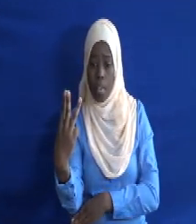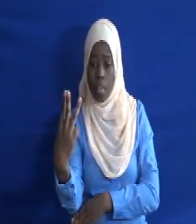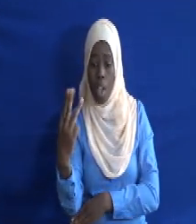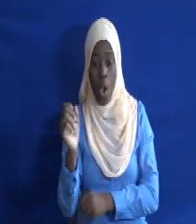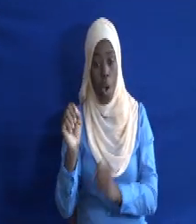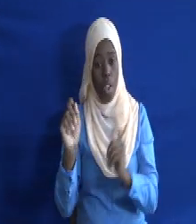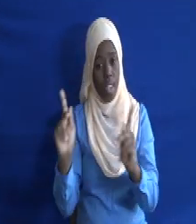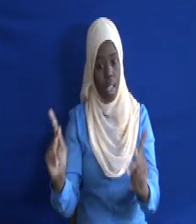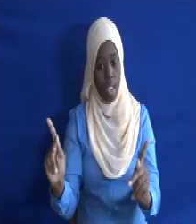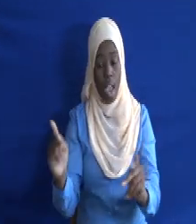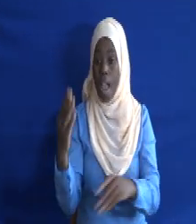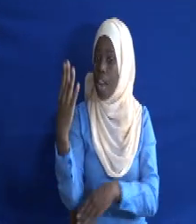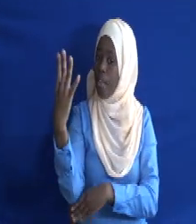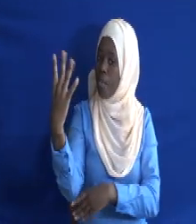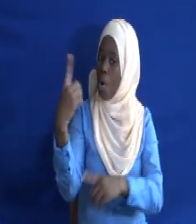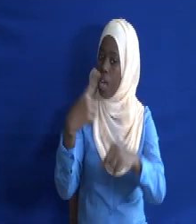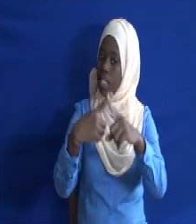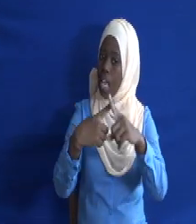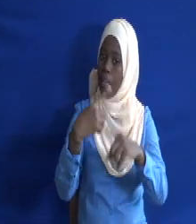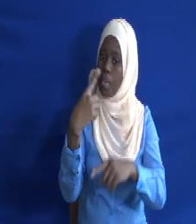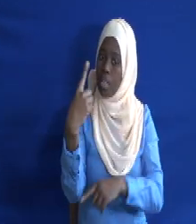And what is 4 times 1?